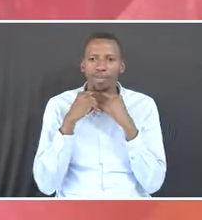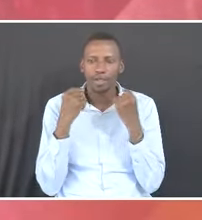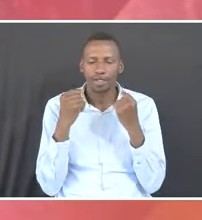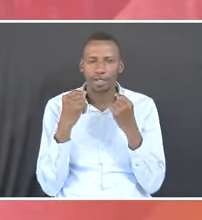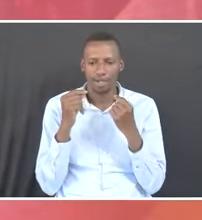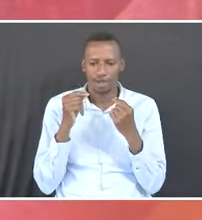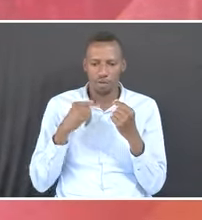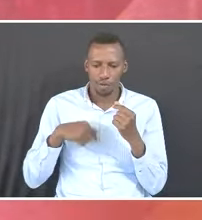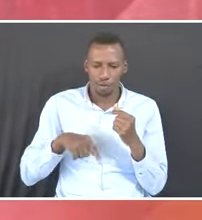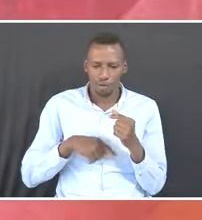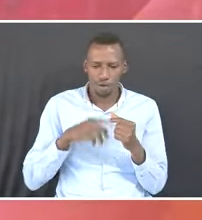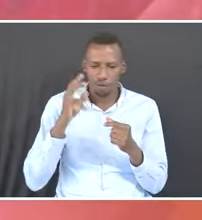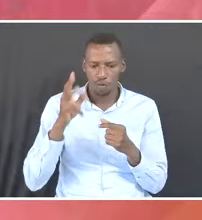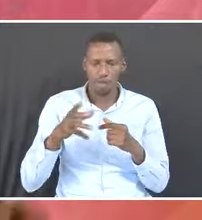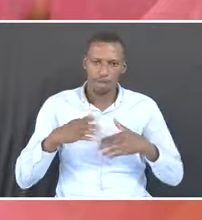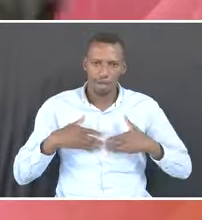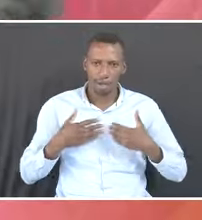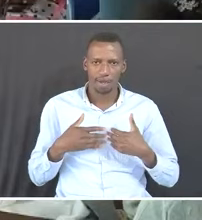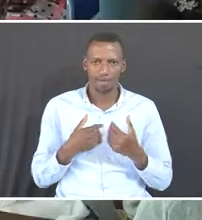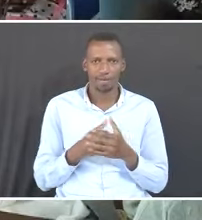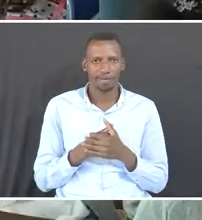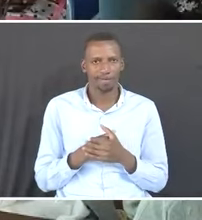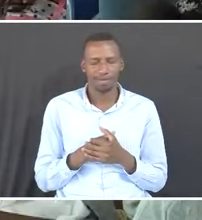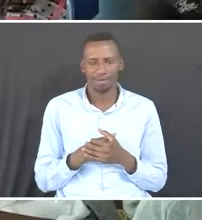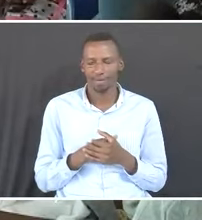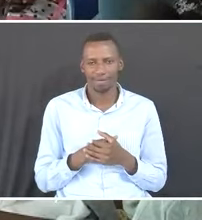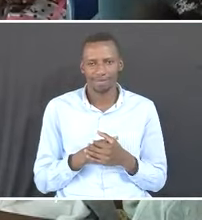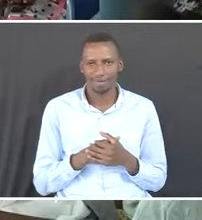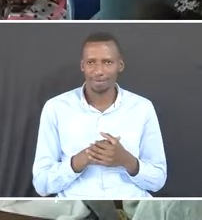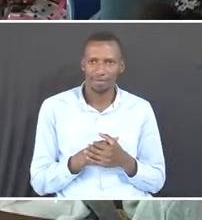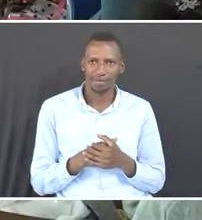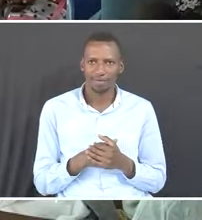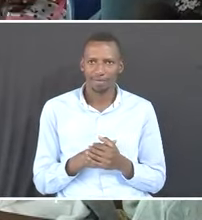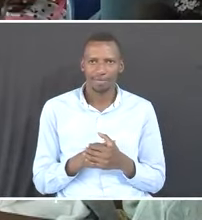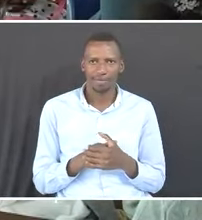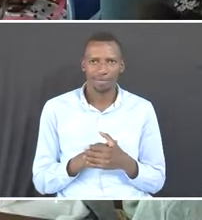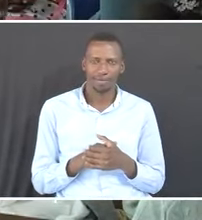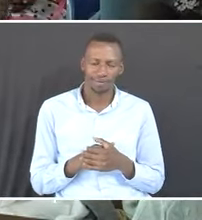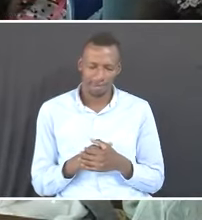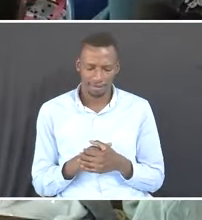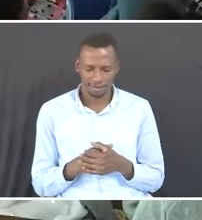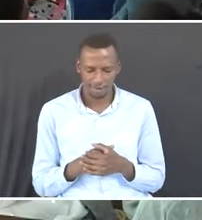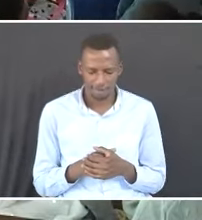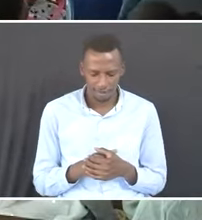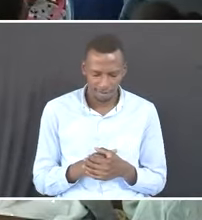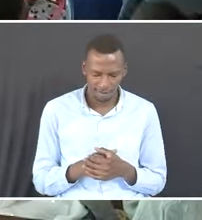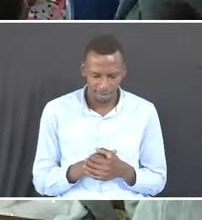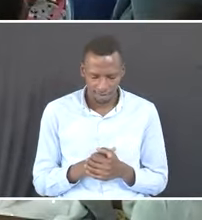to.